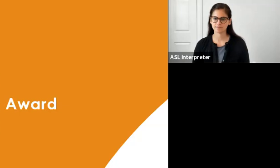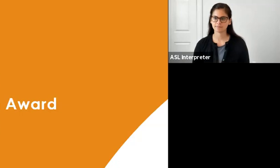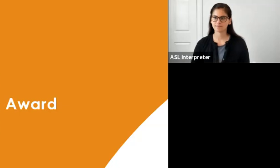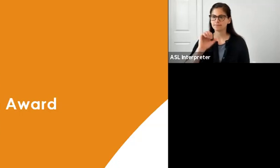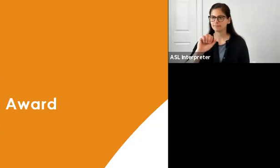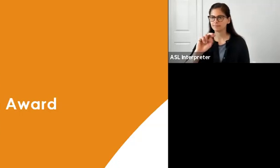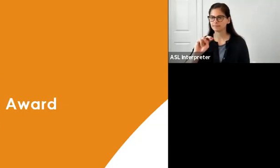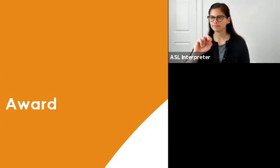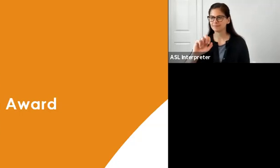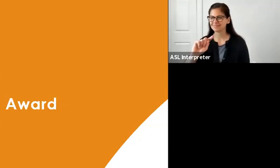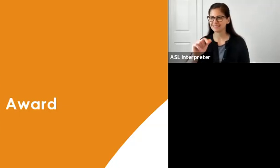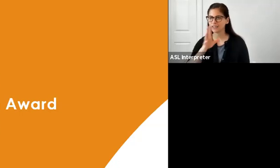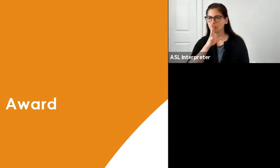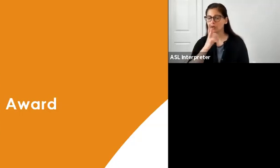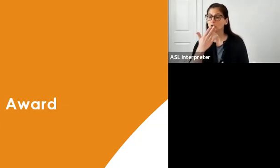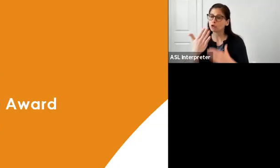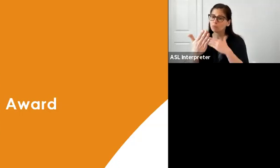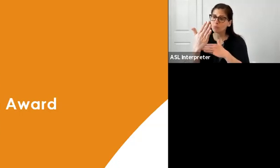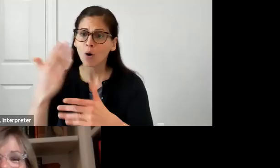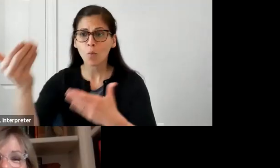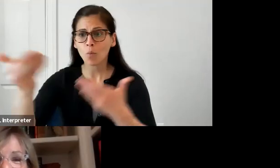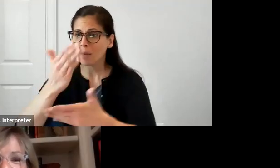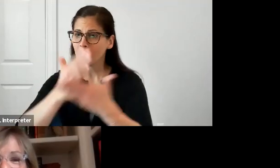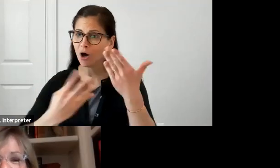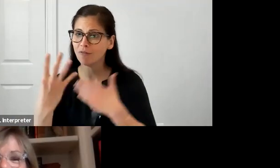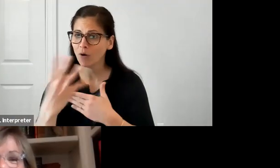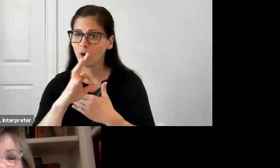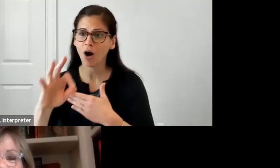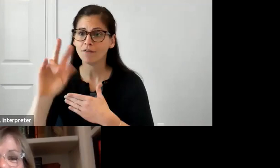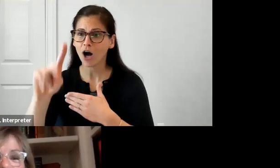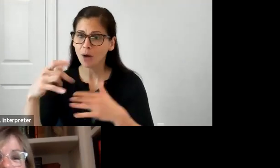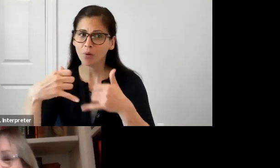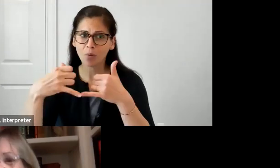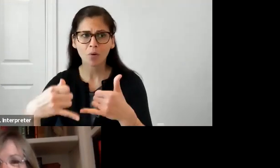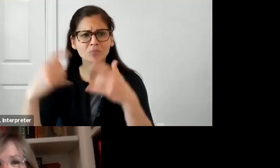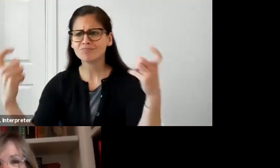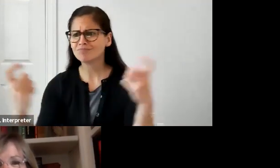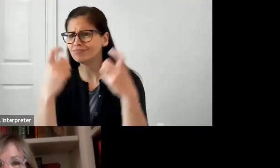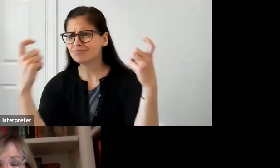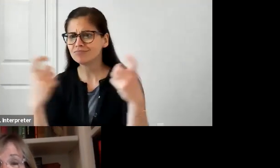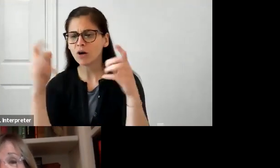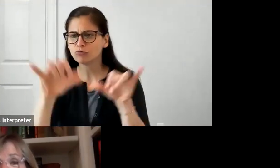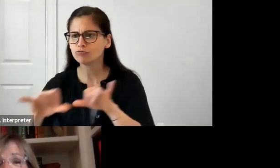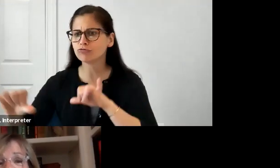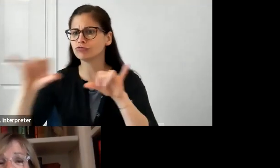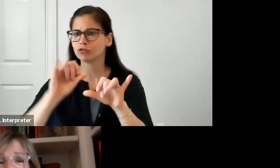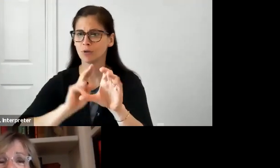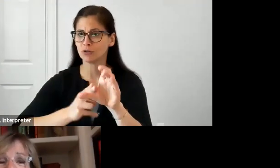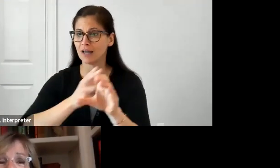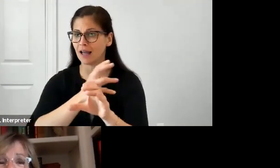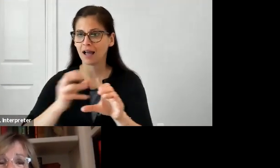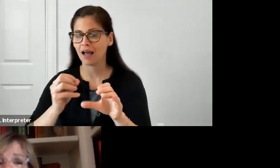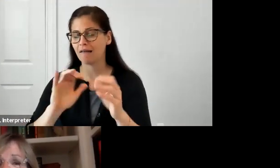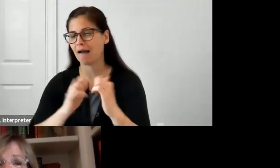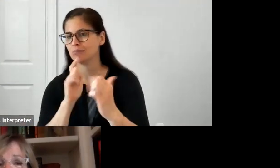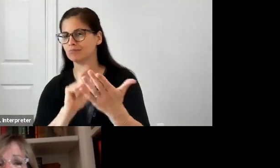Good morning and welcome to part four of the UP Awards, a celebration of universal participation and a way to